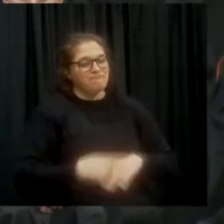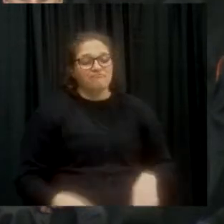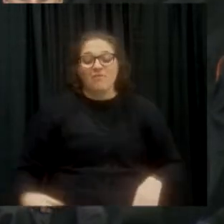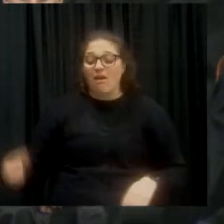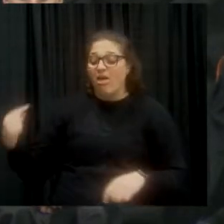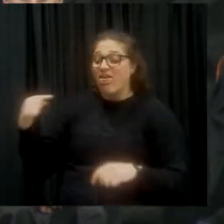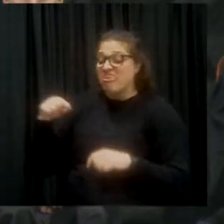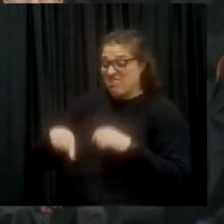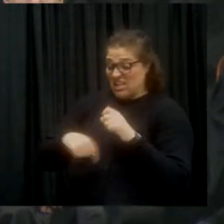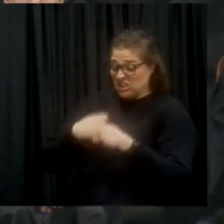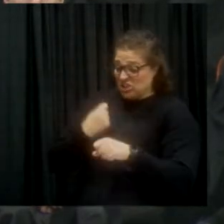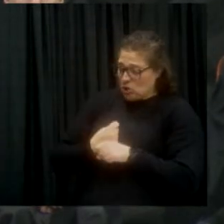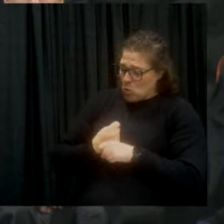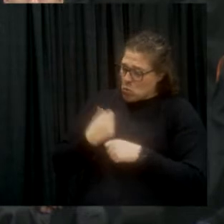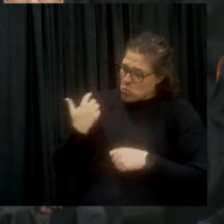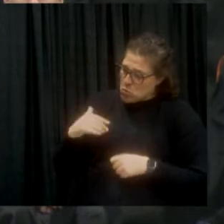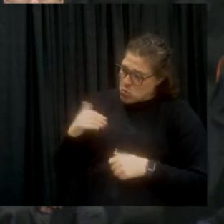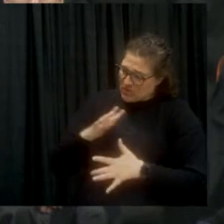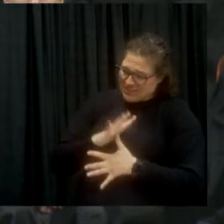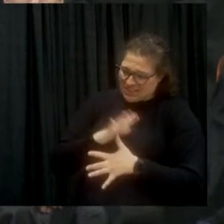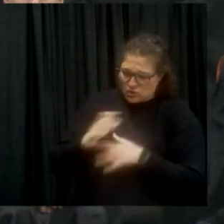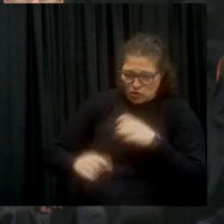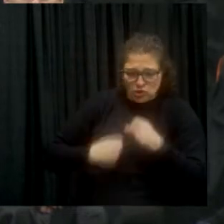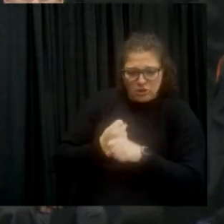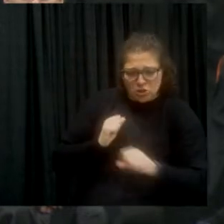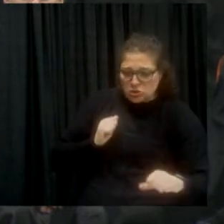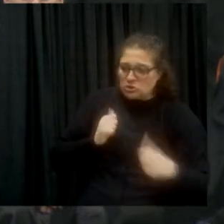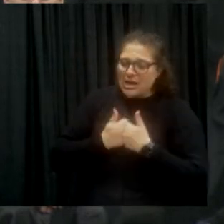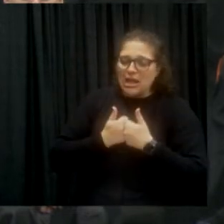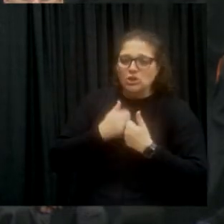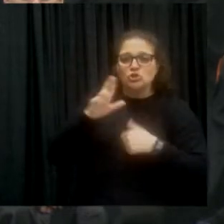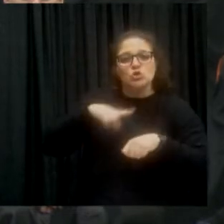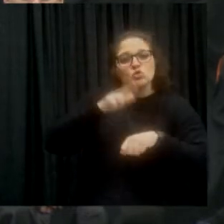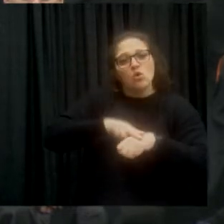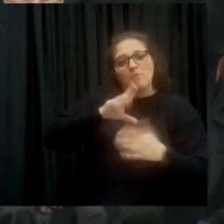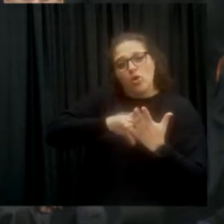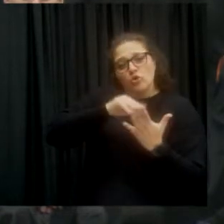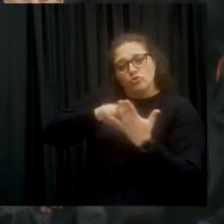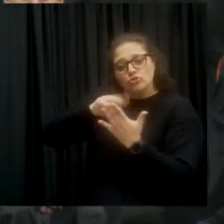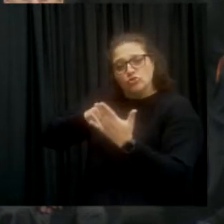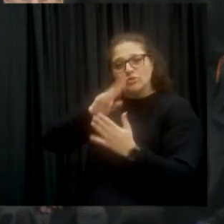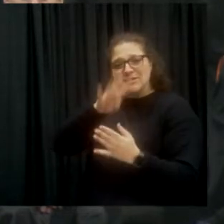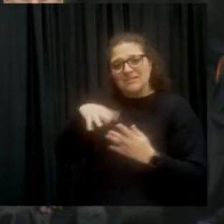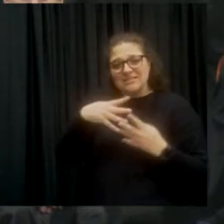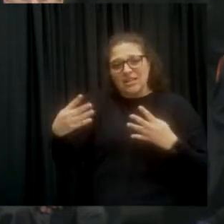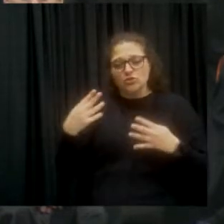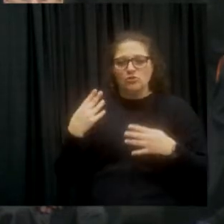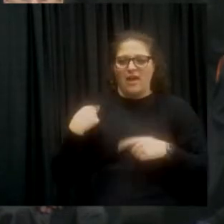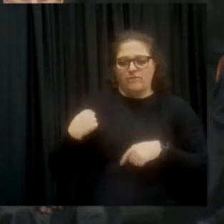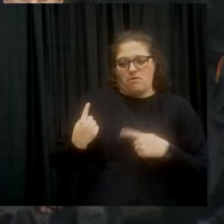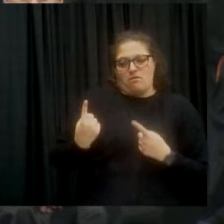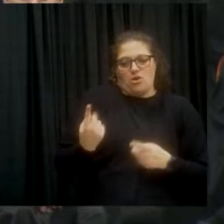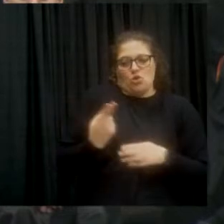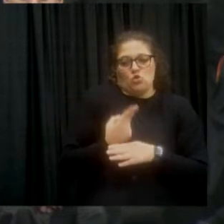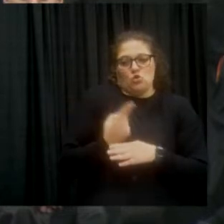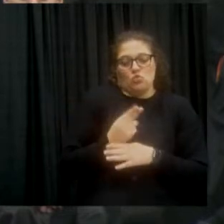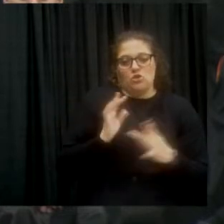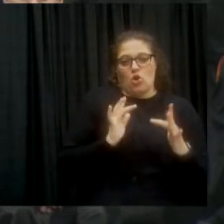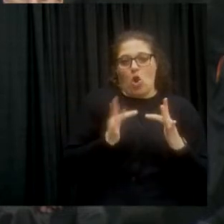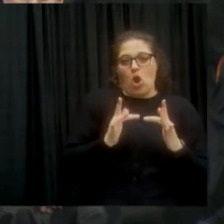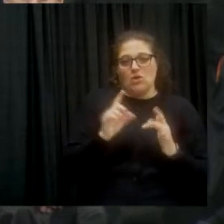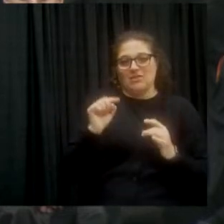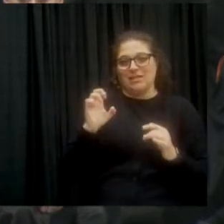This year definitely challenged us, adjusting back to a regular learning schedule after utilizing our online tools for